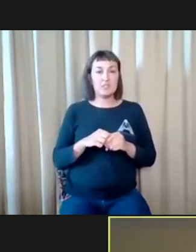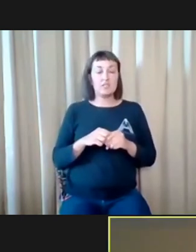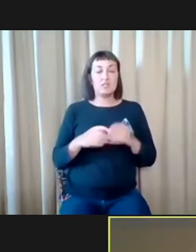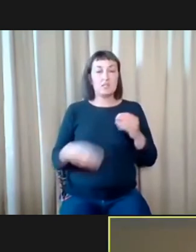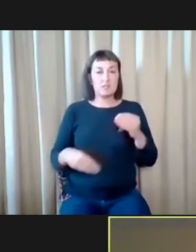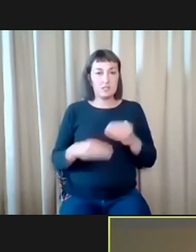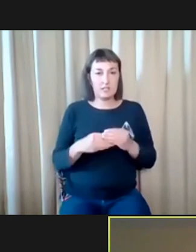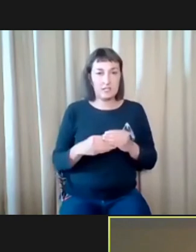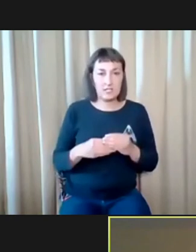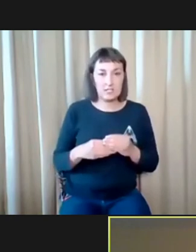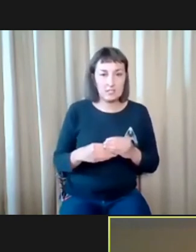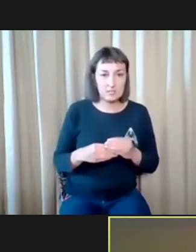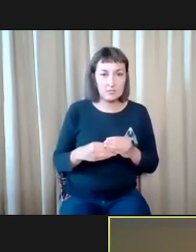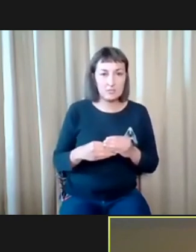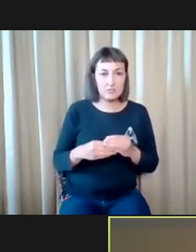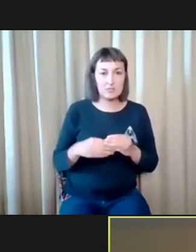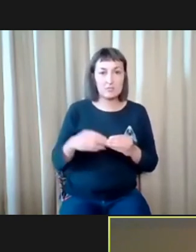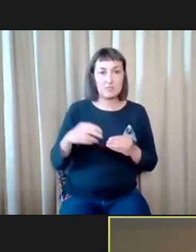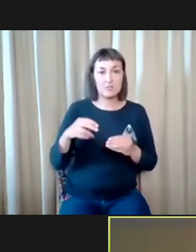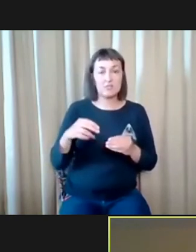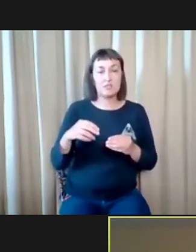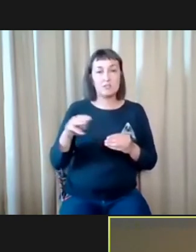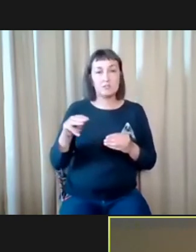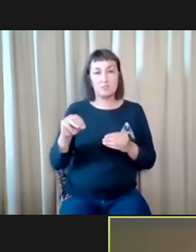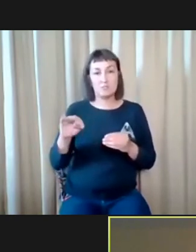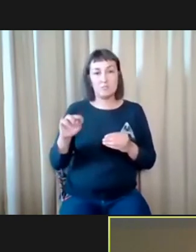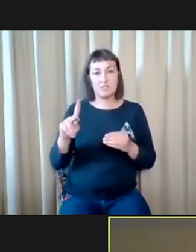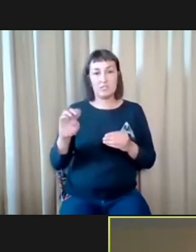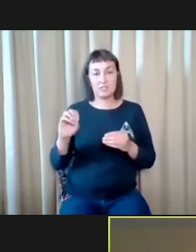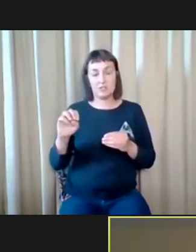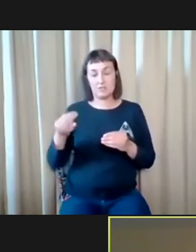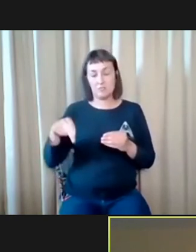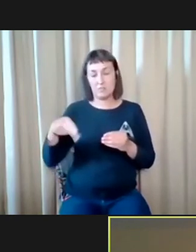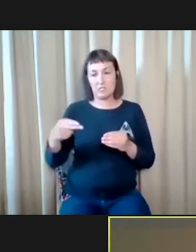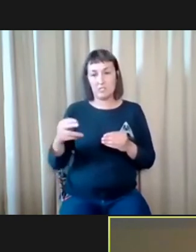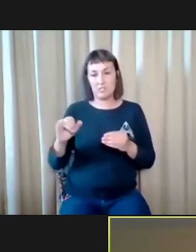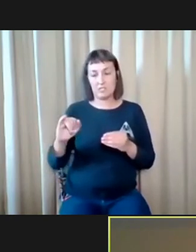Mike Phillips is no longer a legislator in Montana.